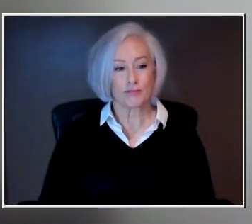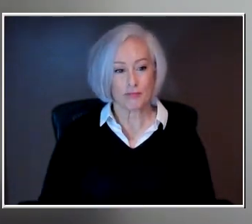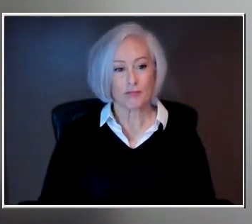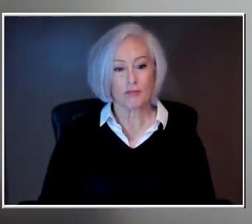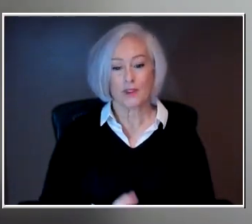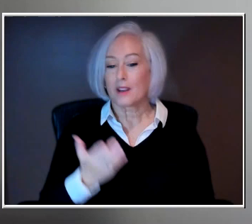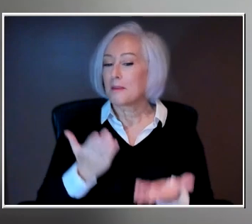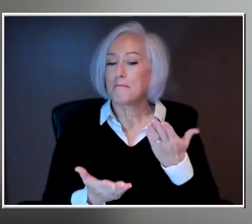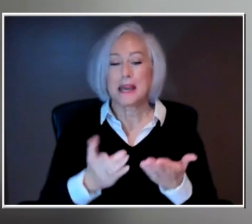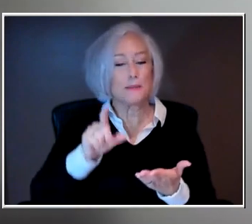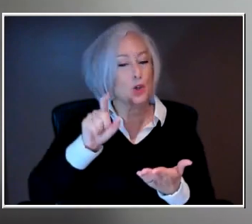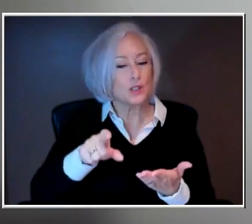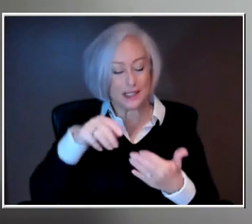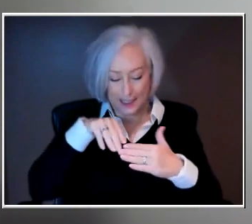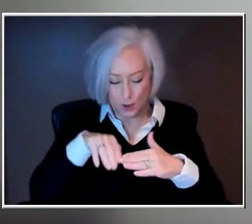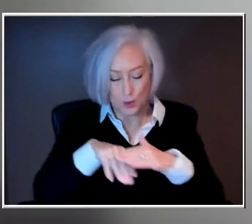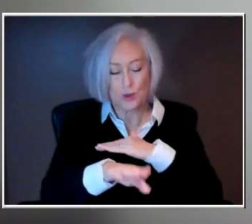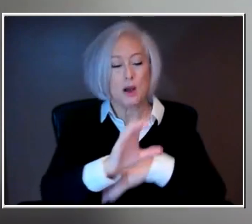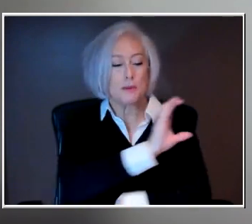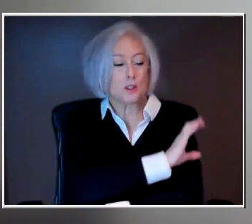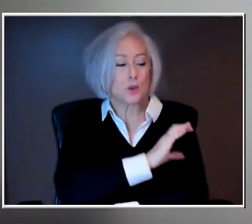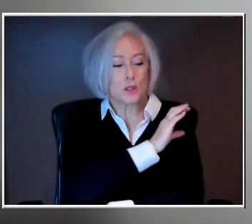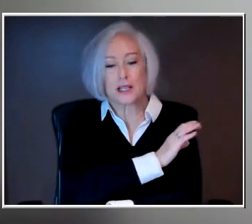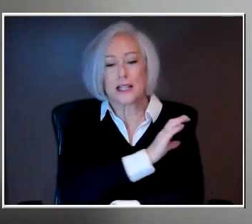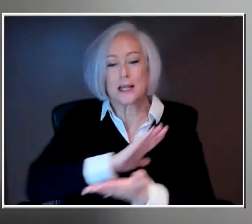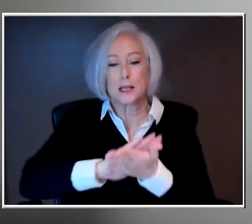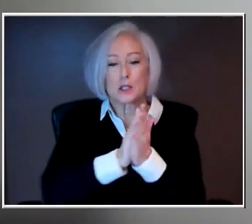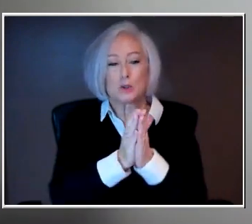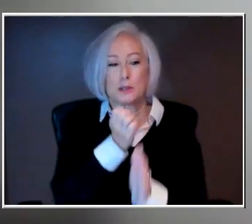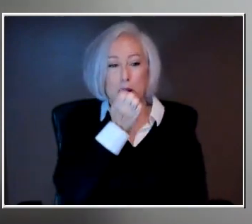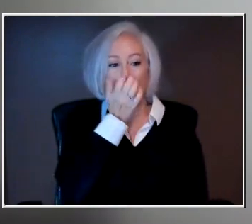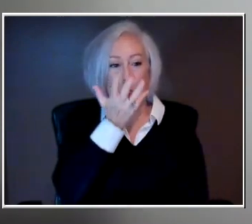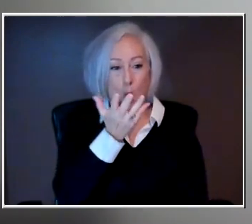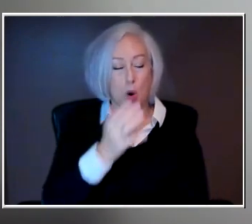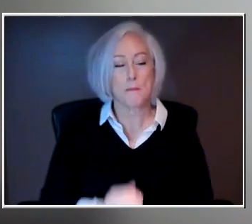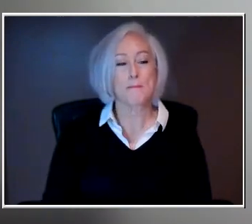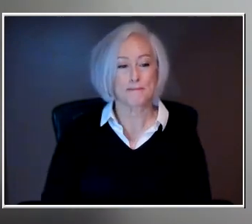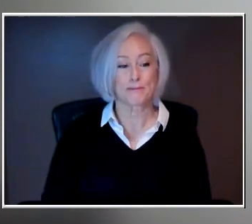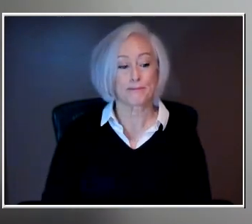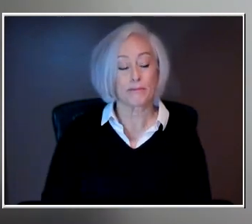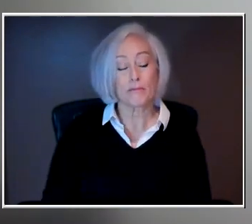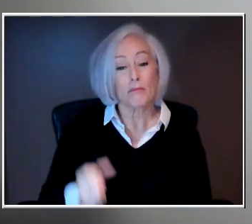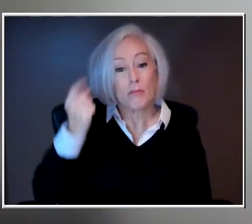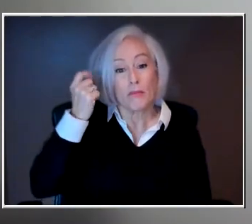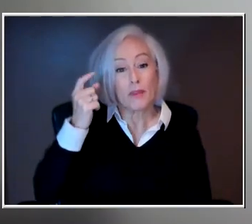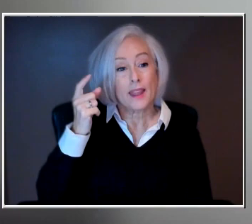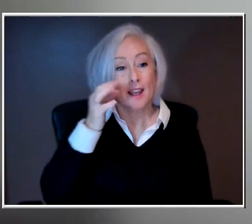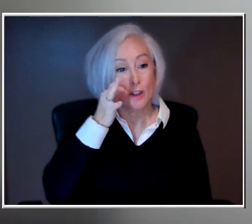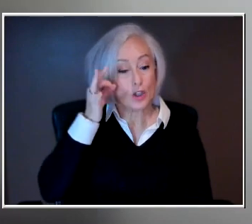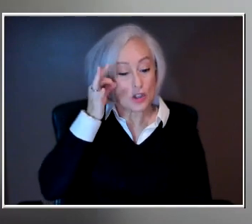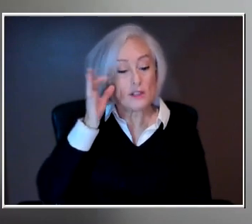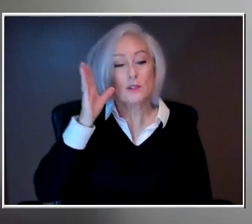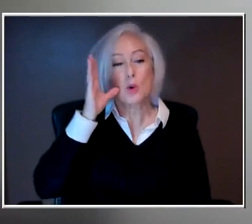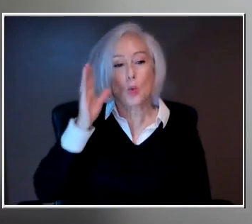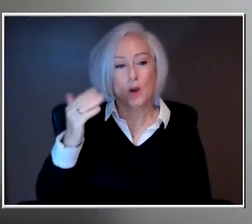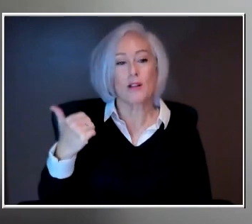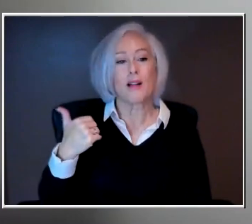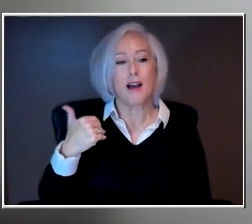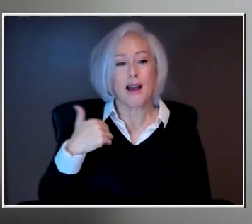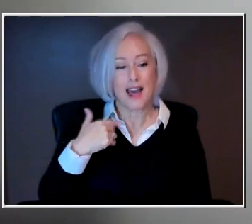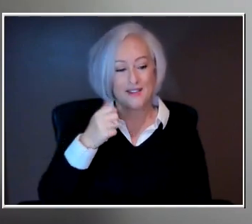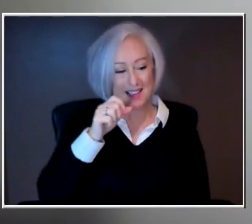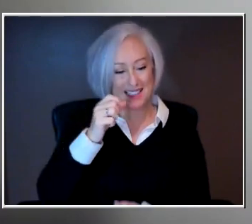up, which the Chiefs will have multiple warming stations at the stadium tomorrow that